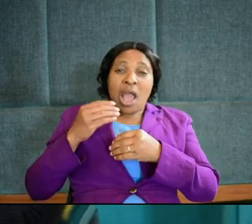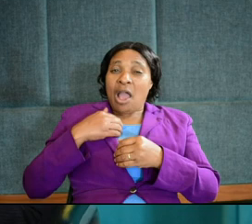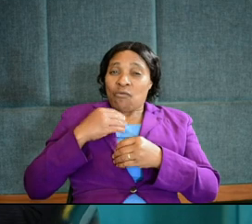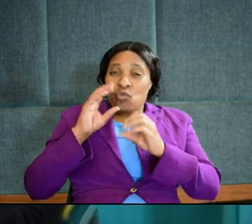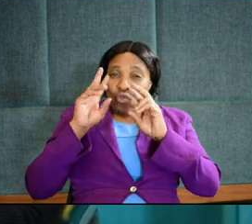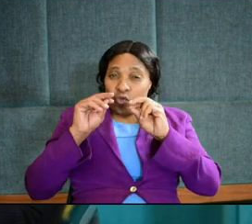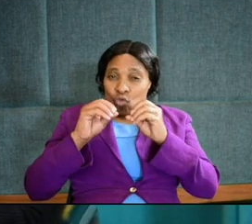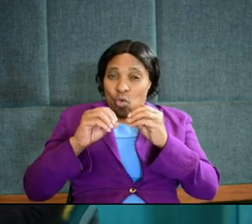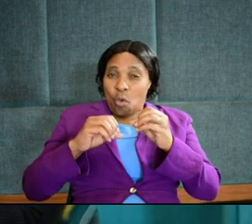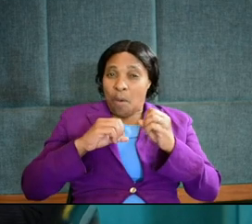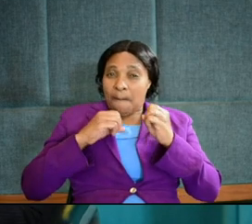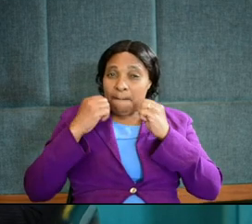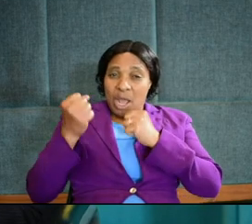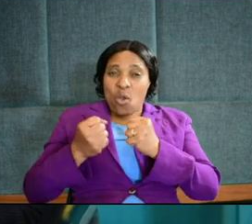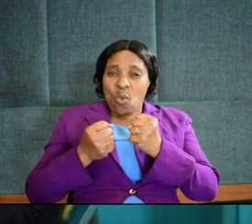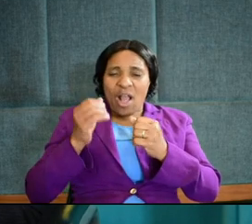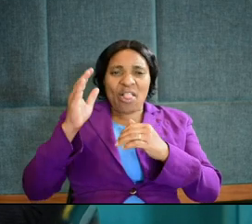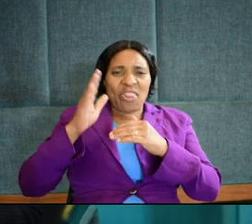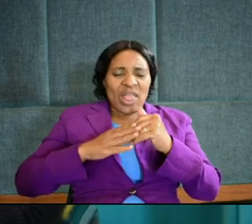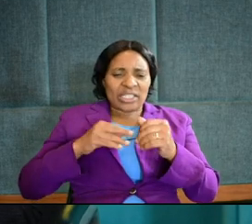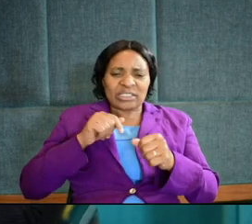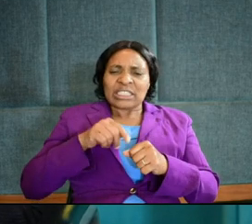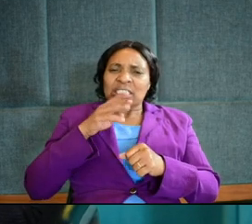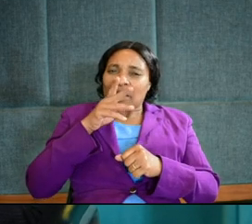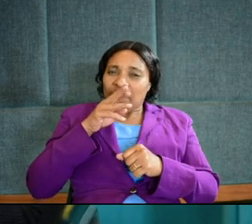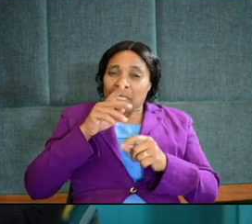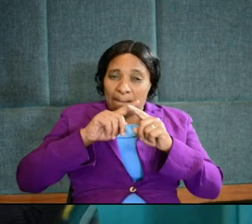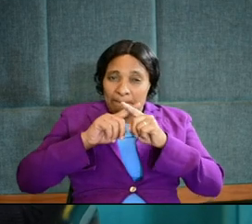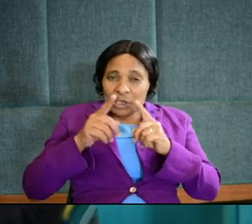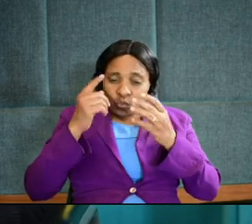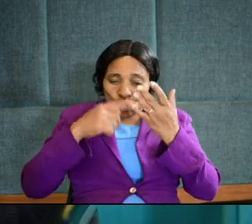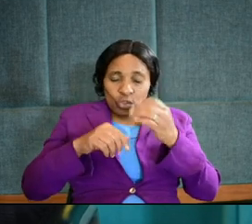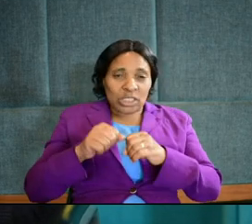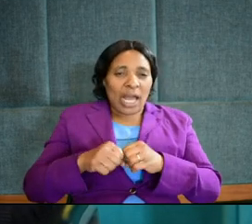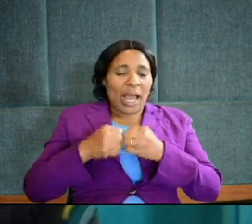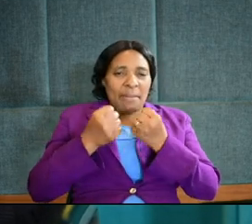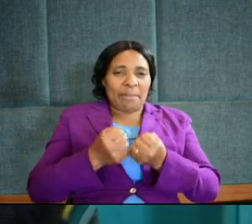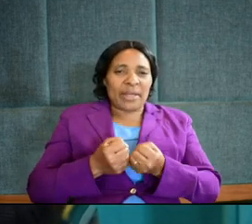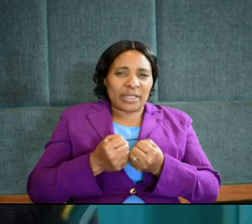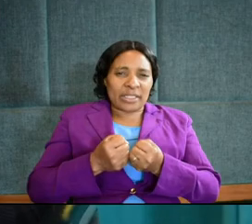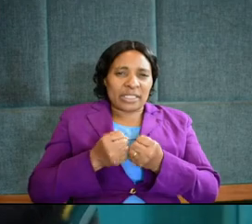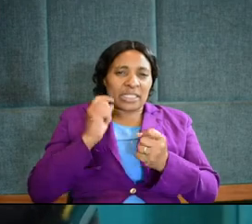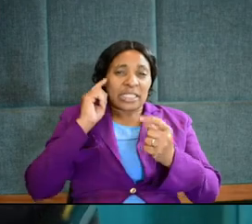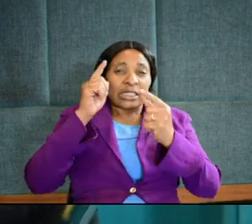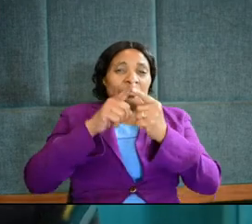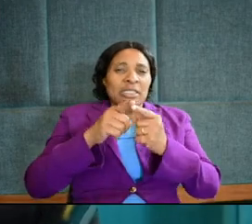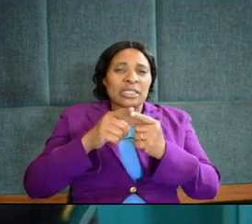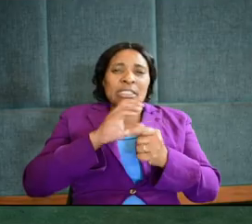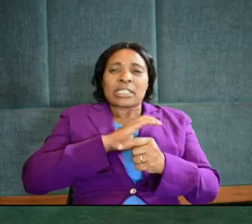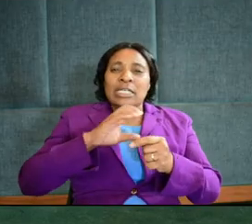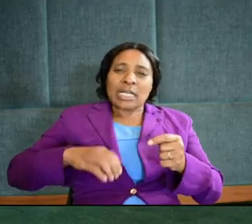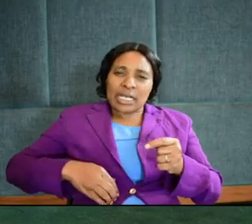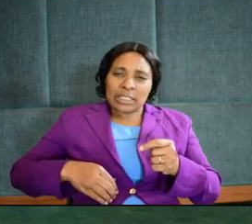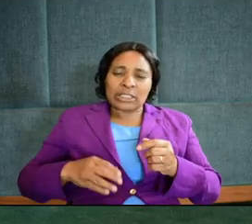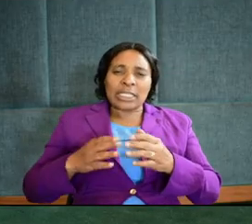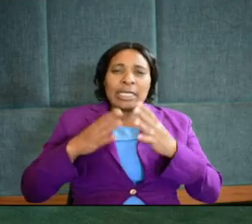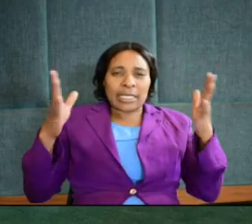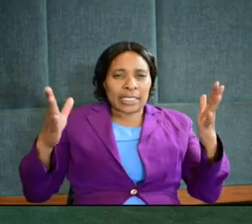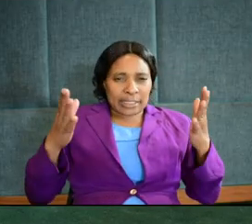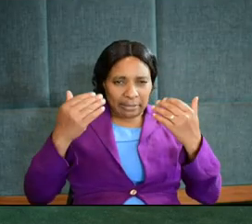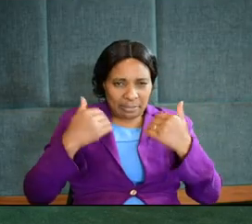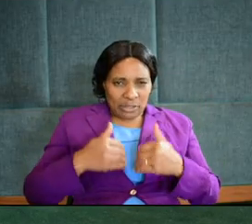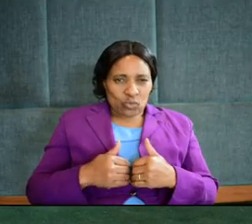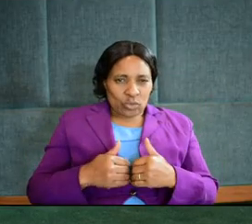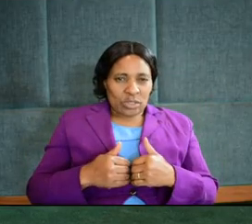or virtue than the serpent of brass, but were like that to lead their minds to Christ, the great sin offering.